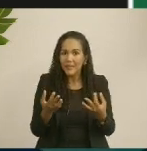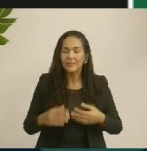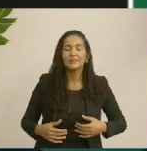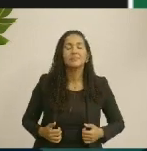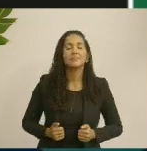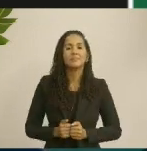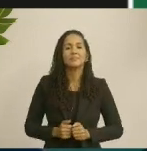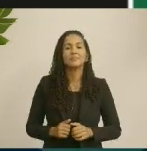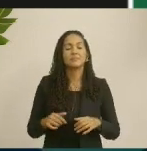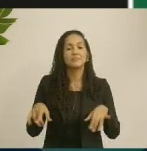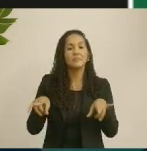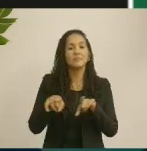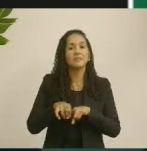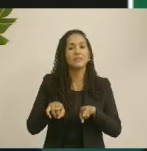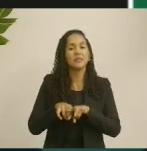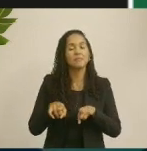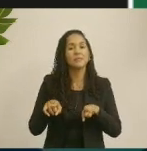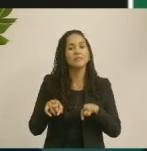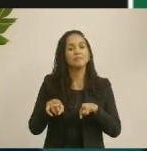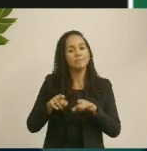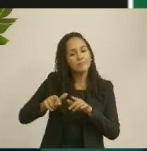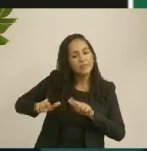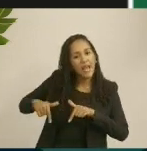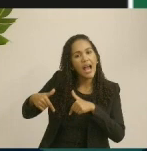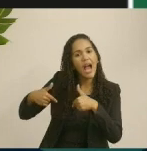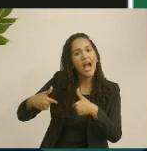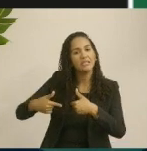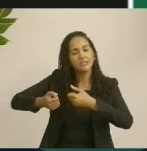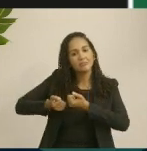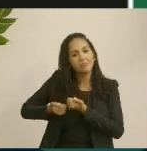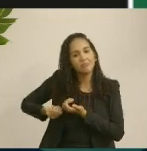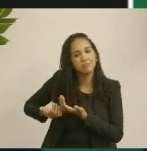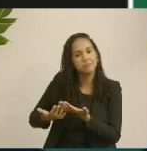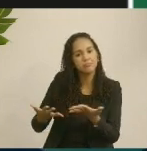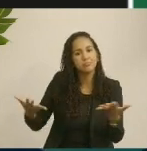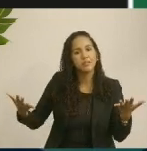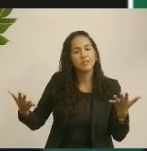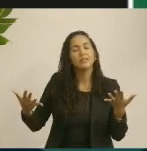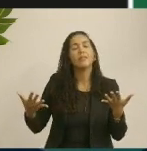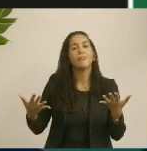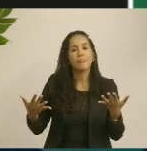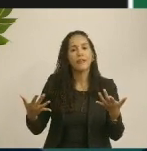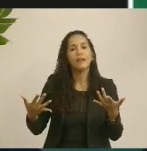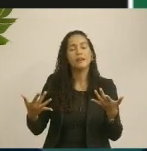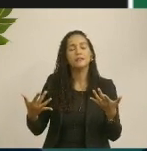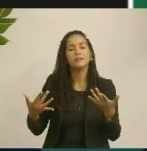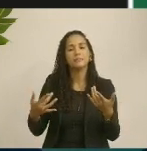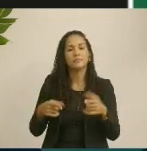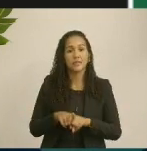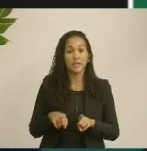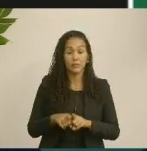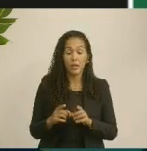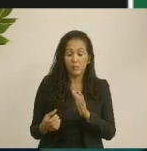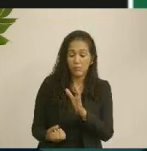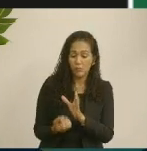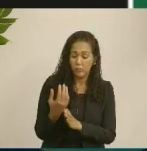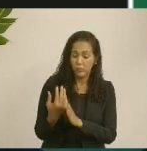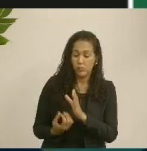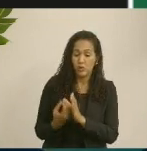them not only licensed and deployed, scalable, produced, but also, of